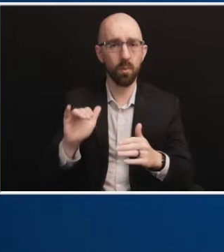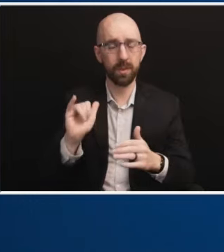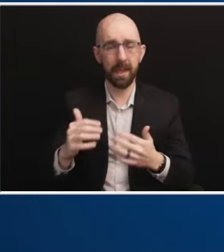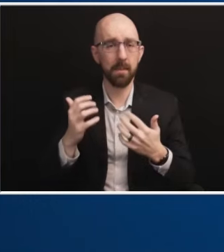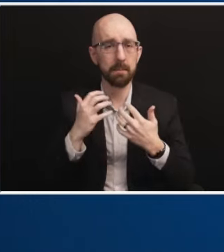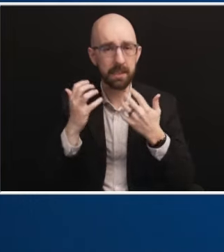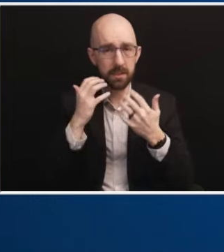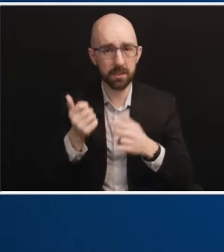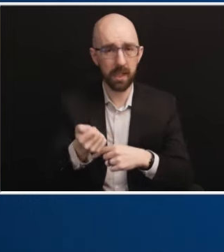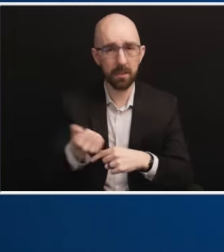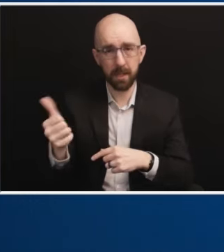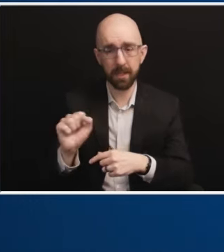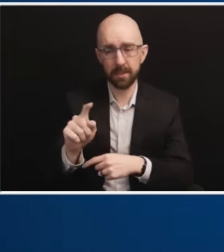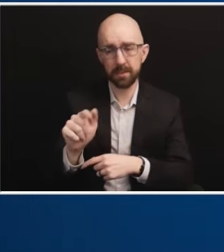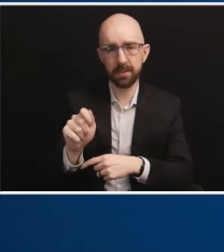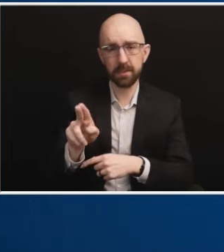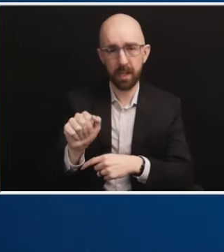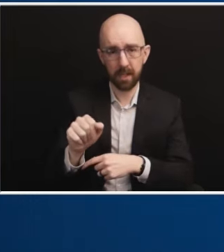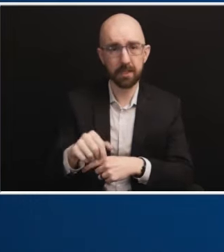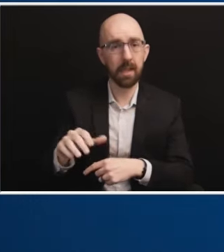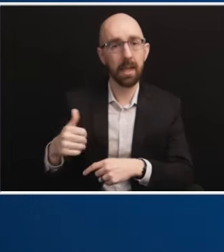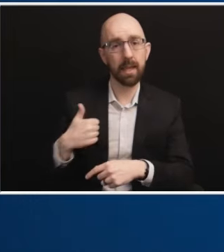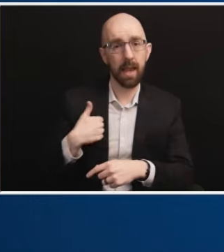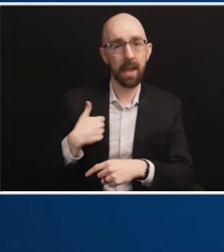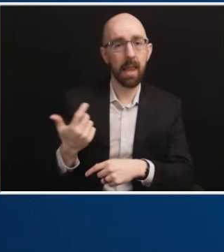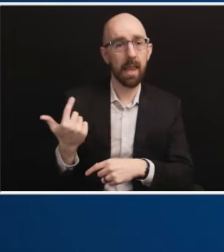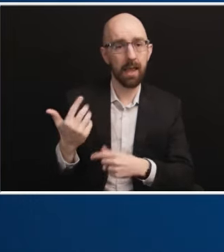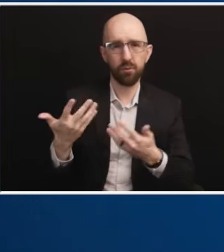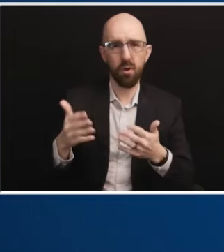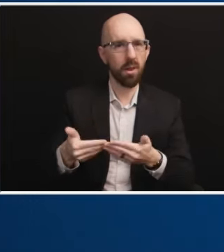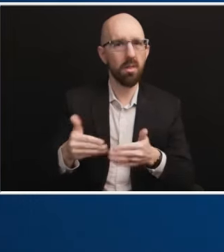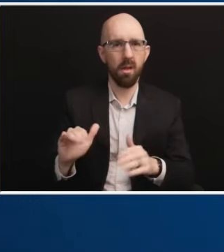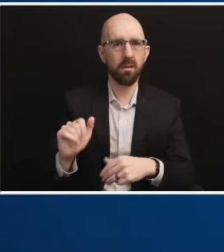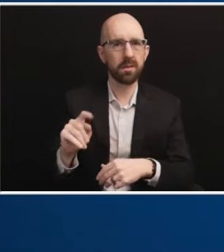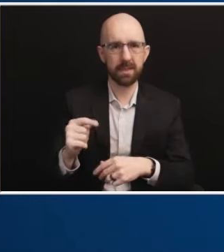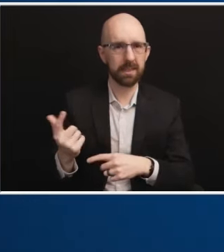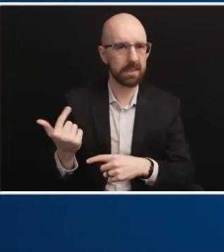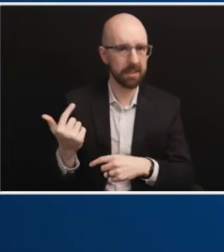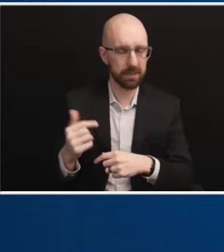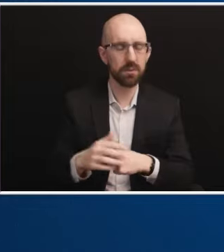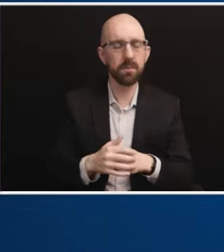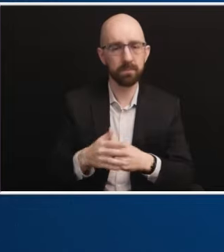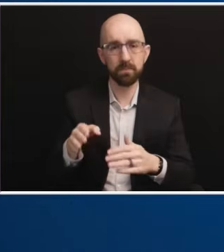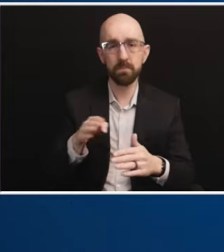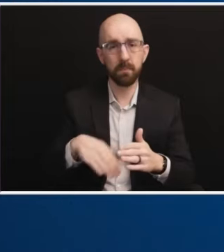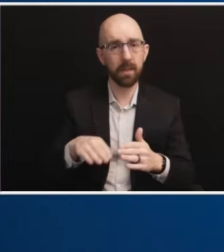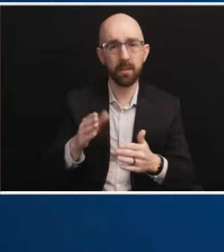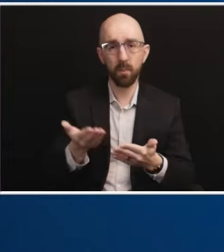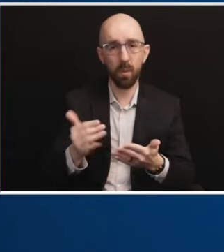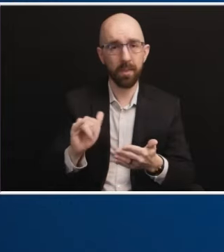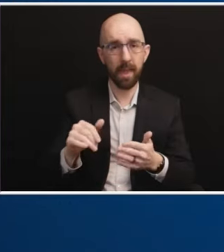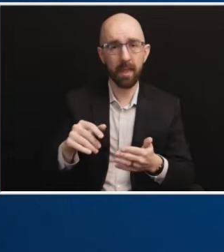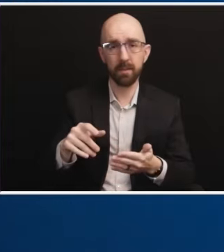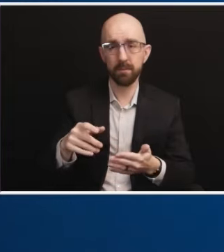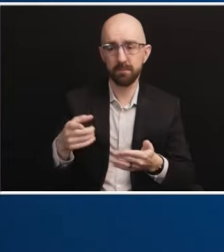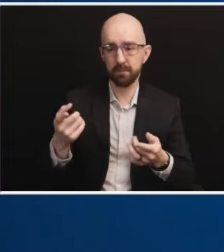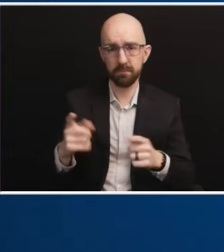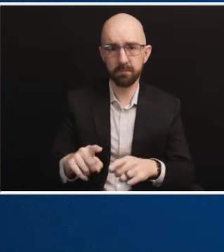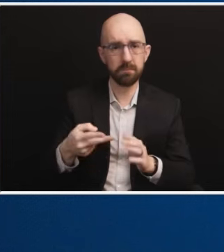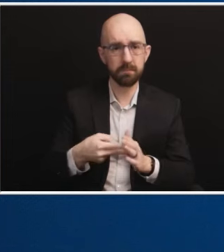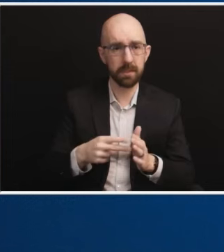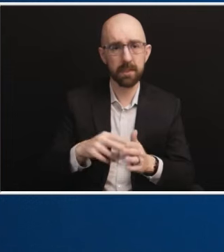elimination status. We know that Canada last year had already lost it, and basically what that takes is continued endemic spread